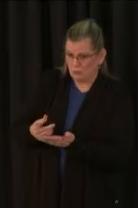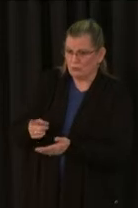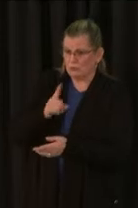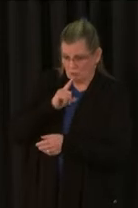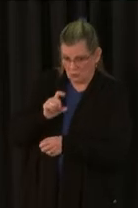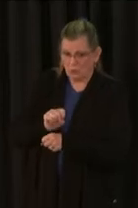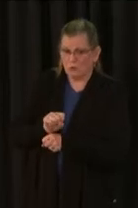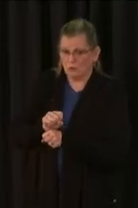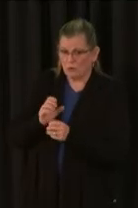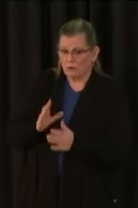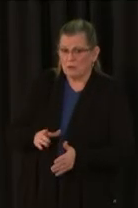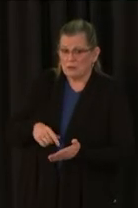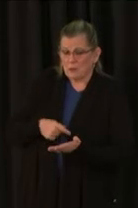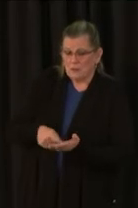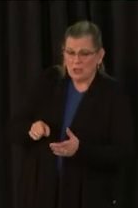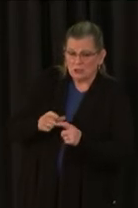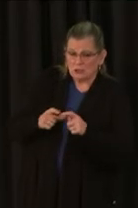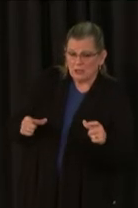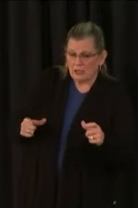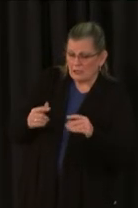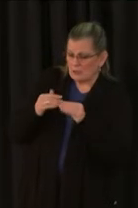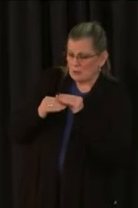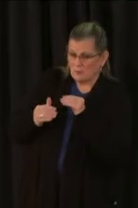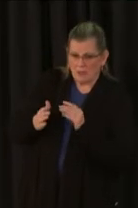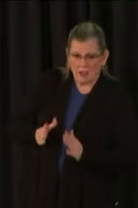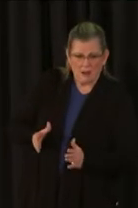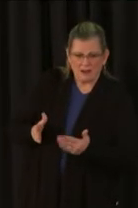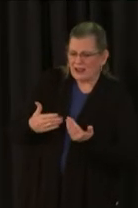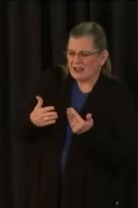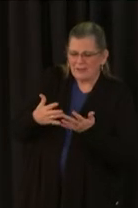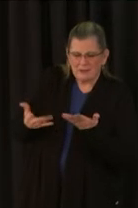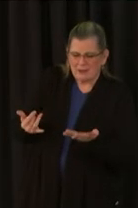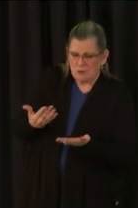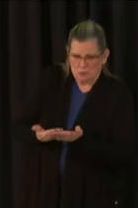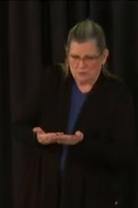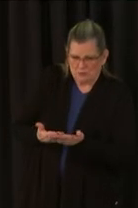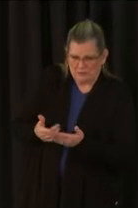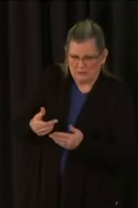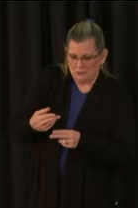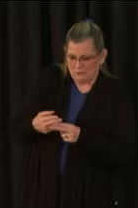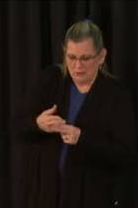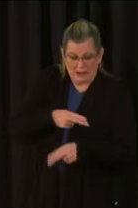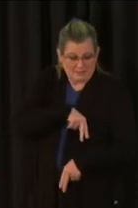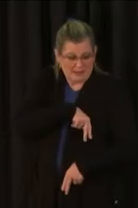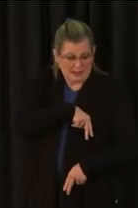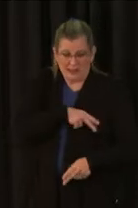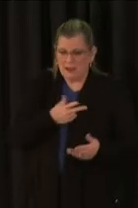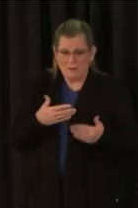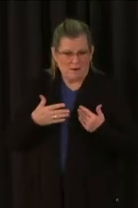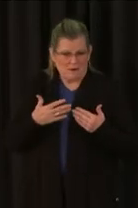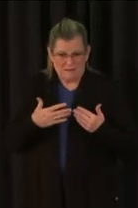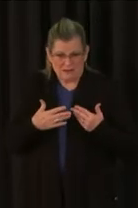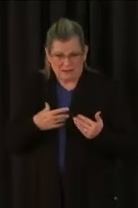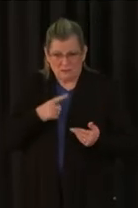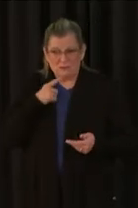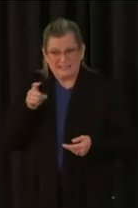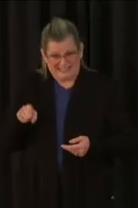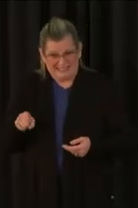via a pay stub or email or anything that you can show, a name tag, they are